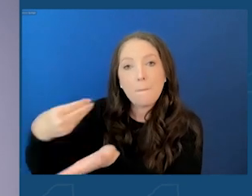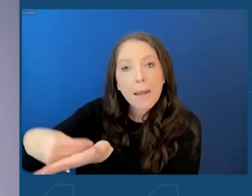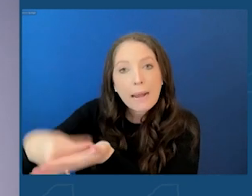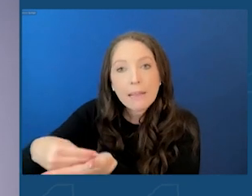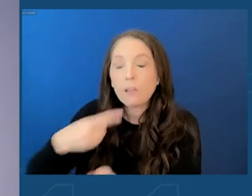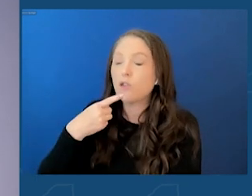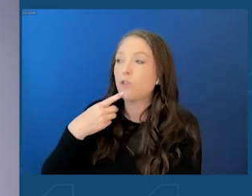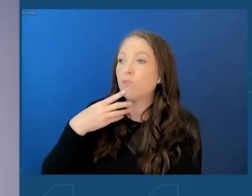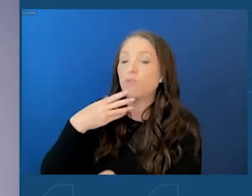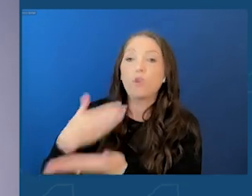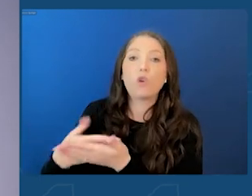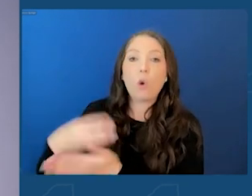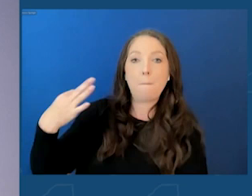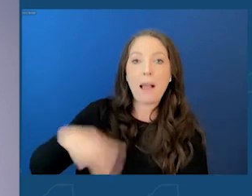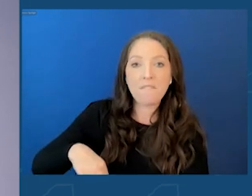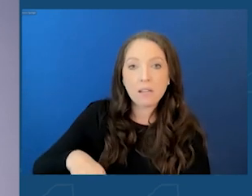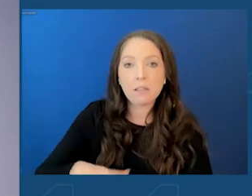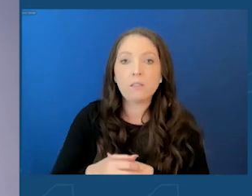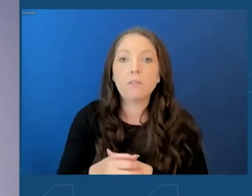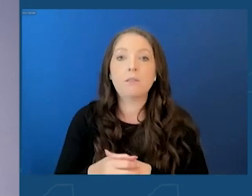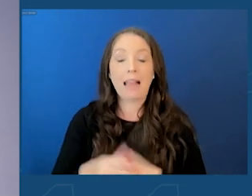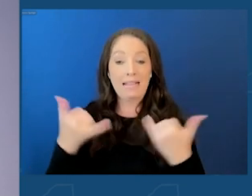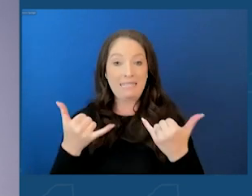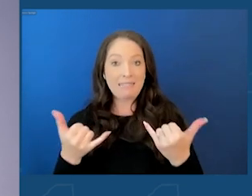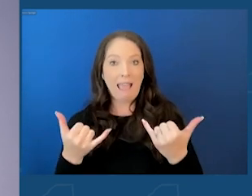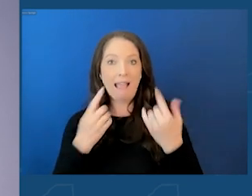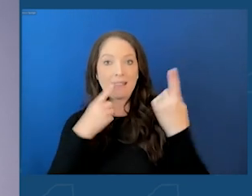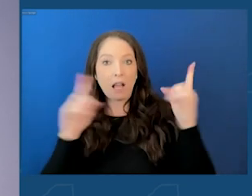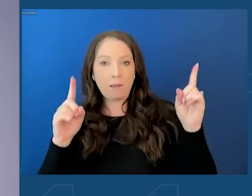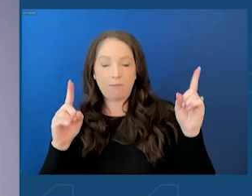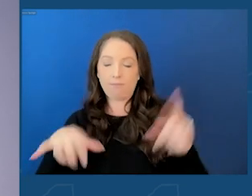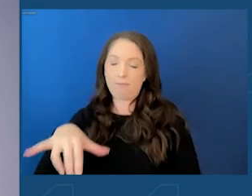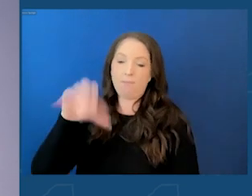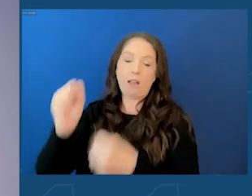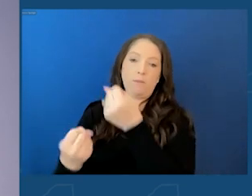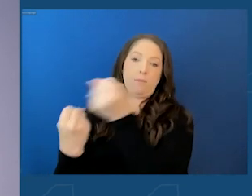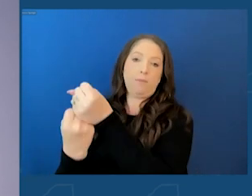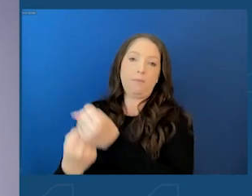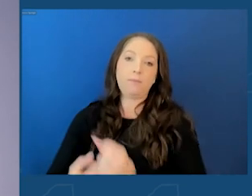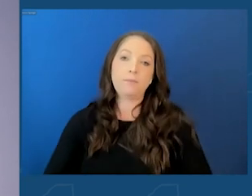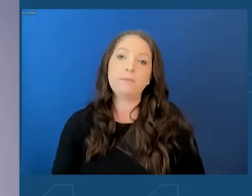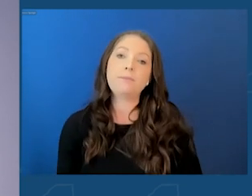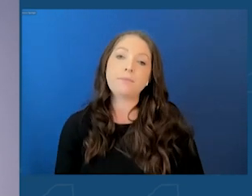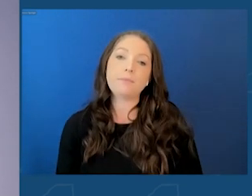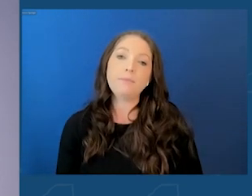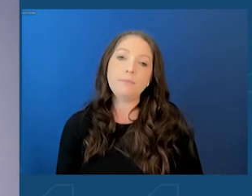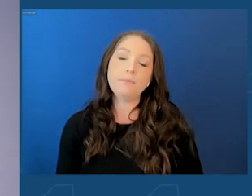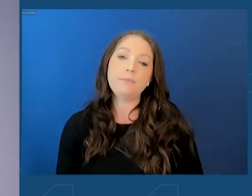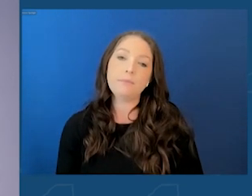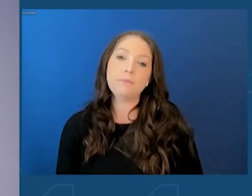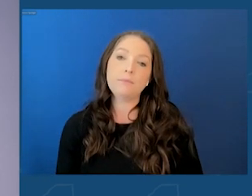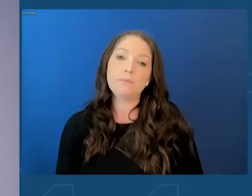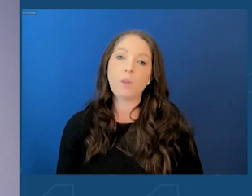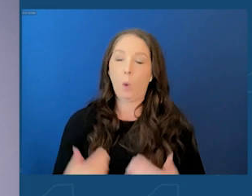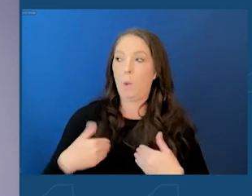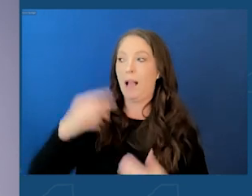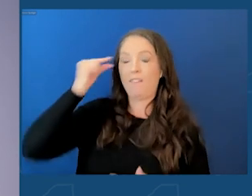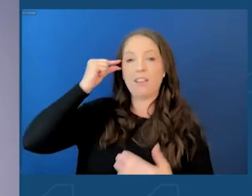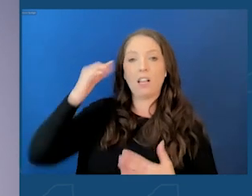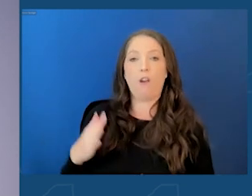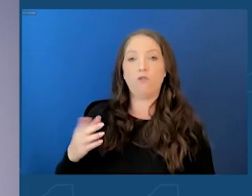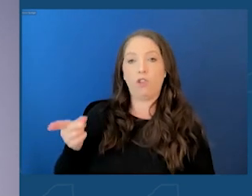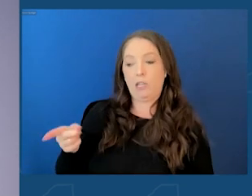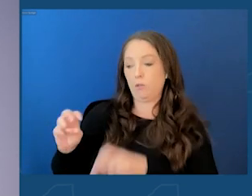today's announcements do absolutely that. We've got governors on the